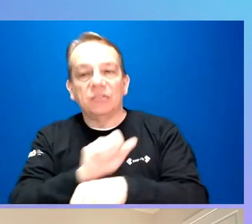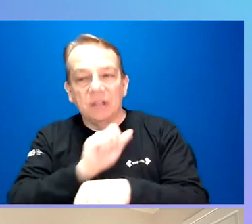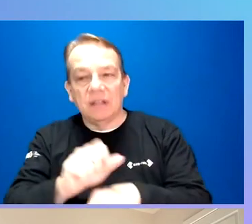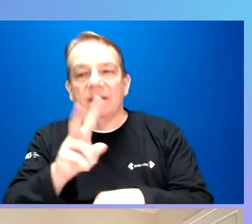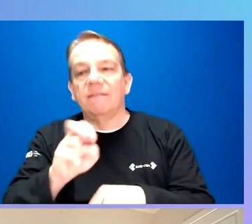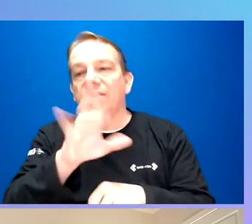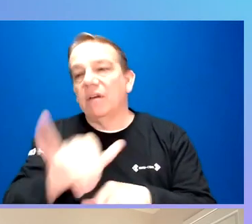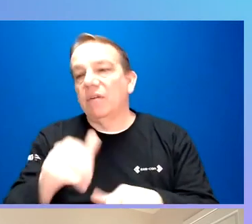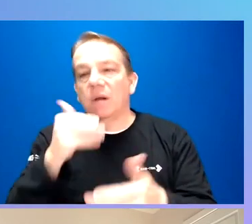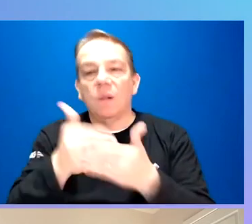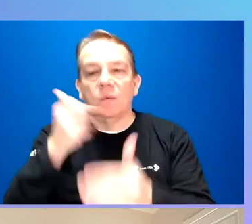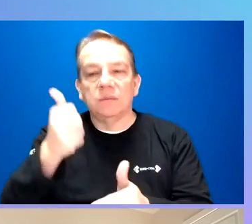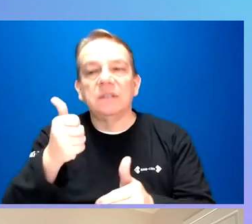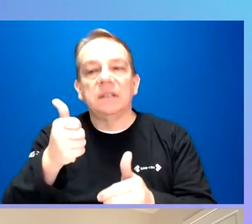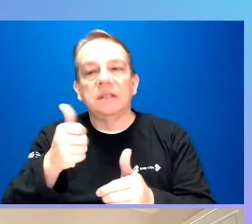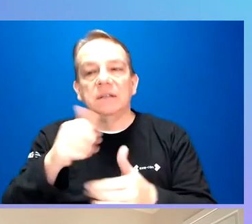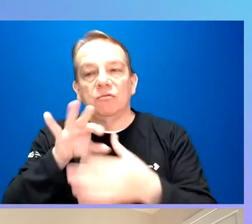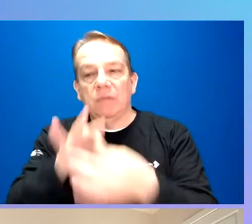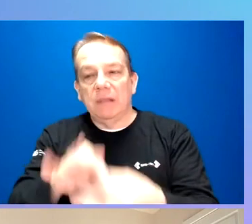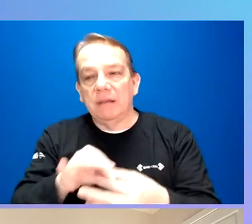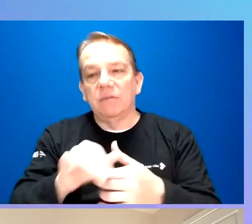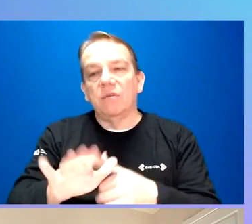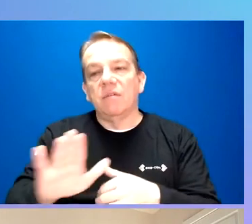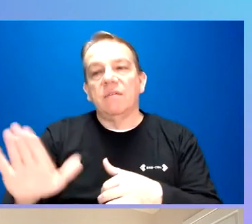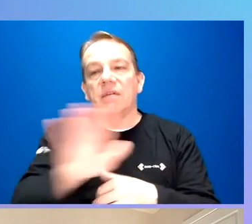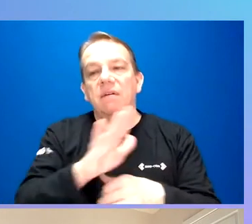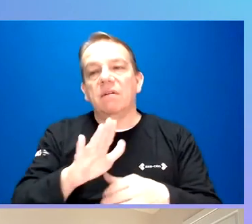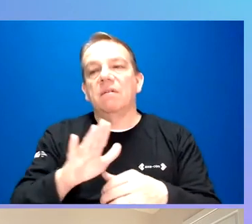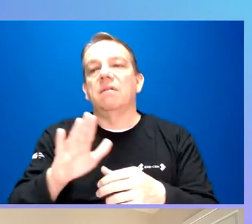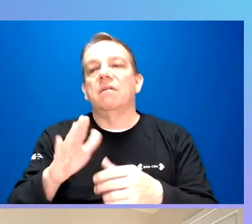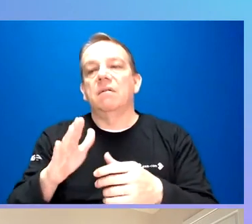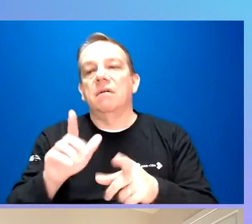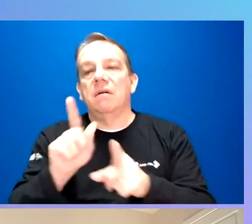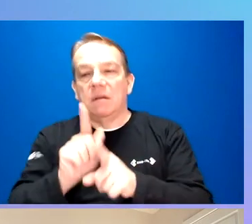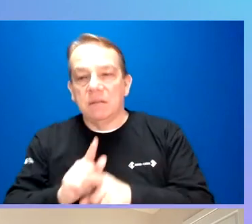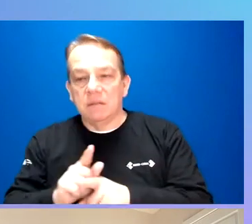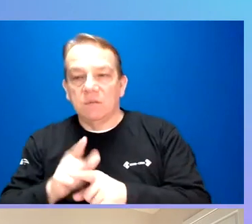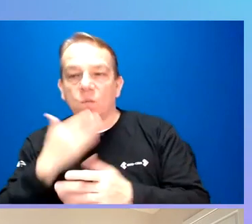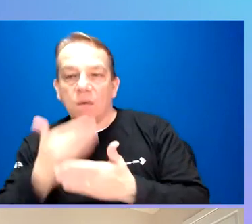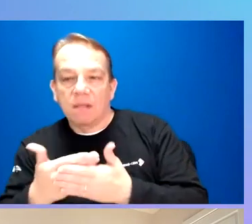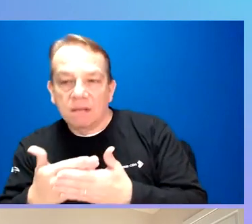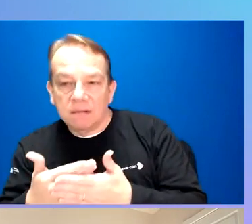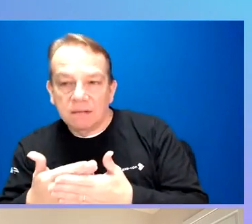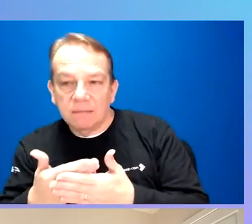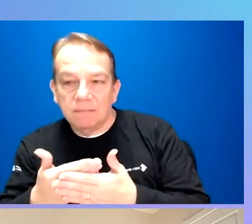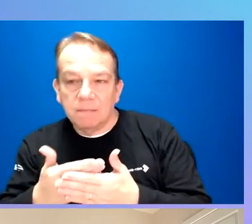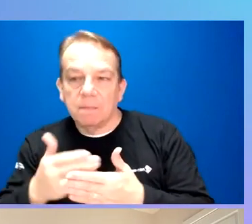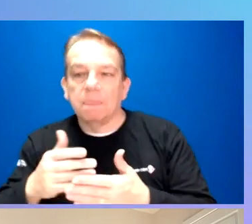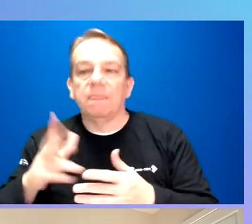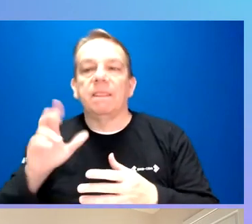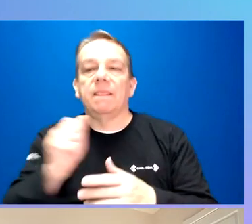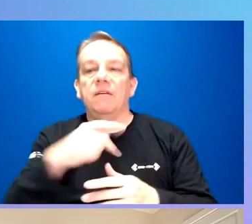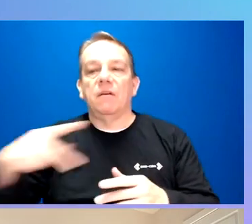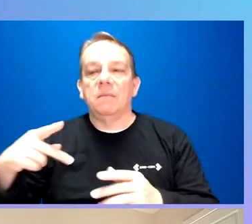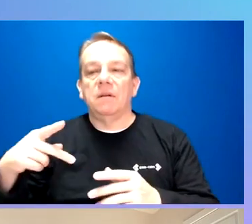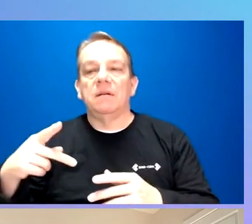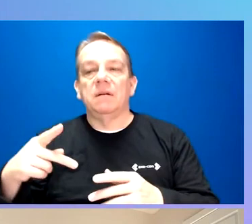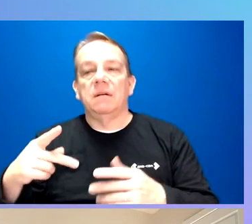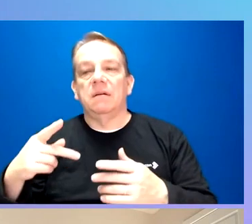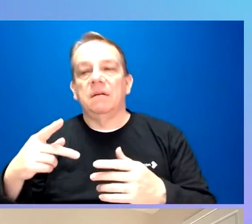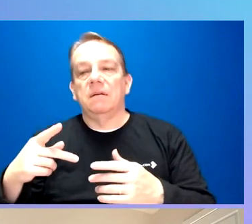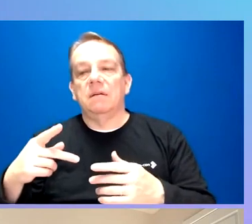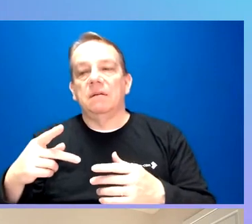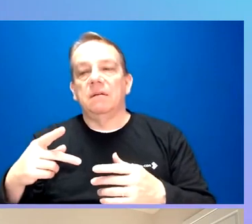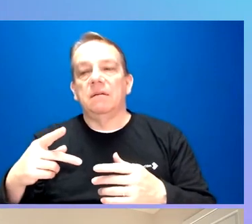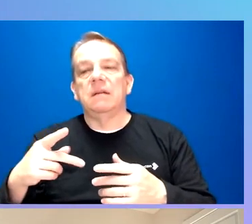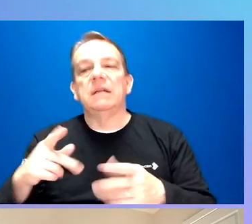very very closely related to their open source library as well as their free application on the Play Store.